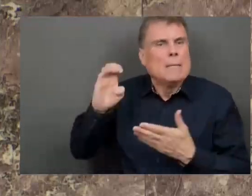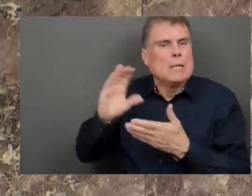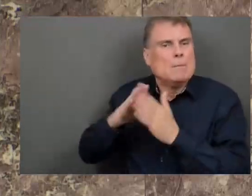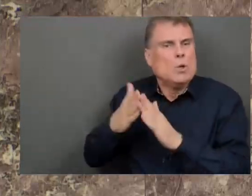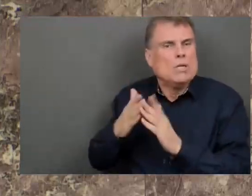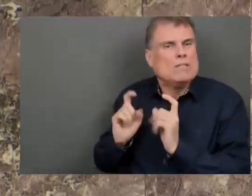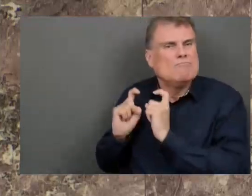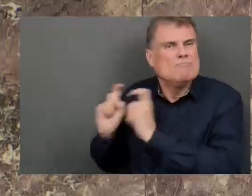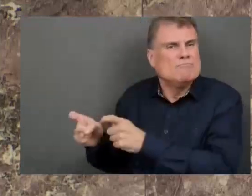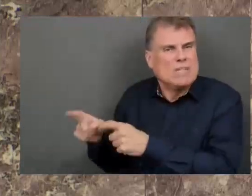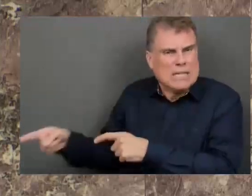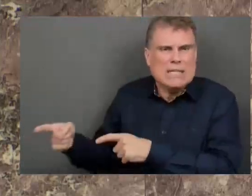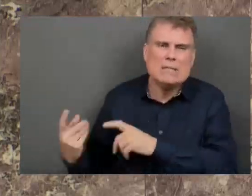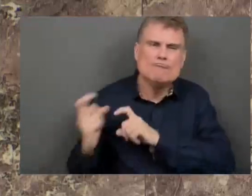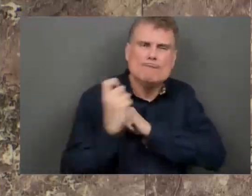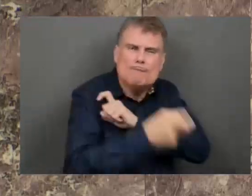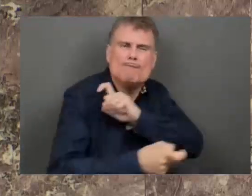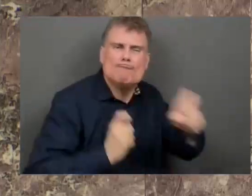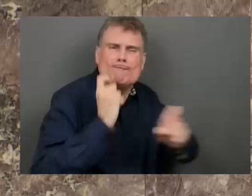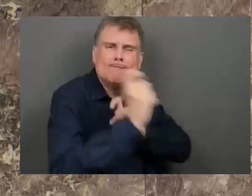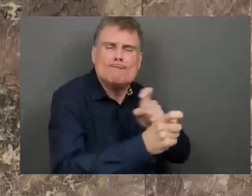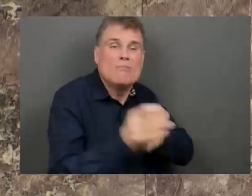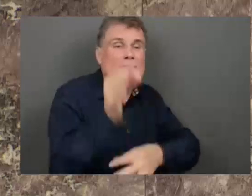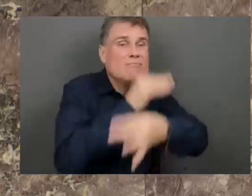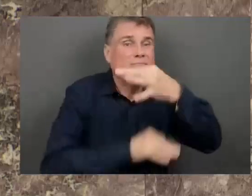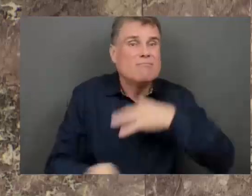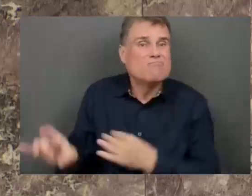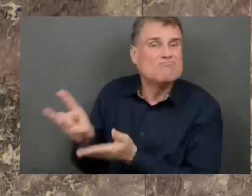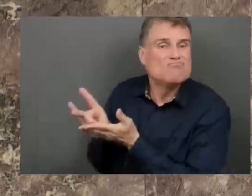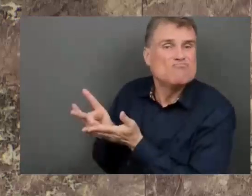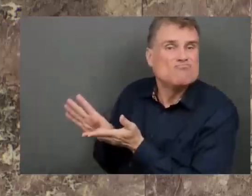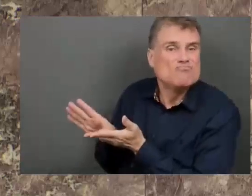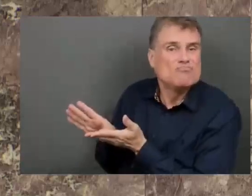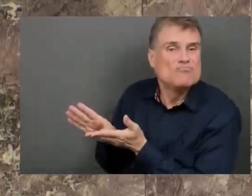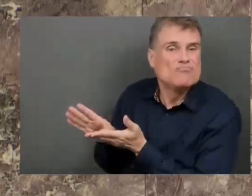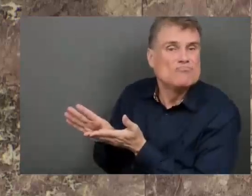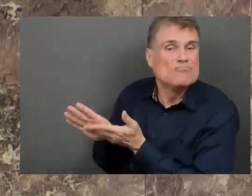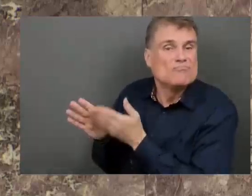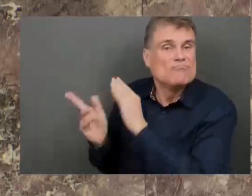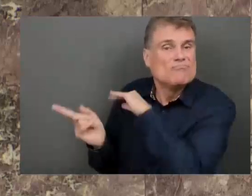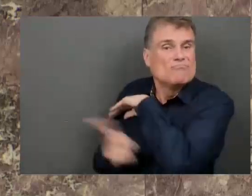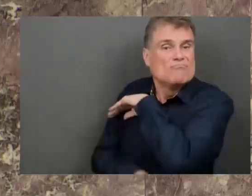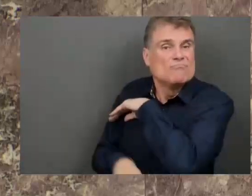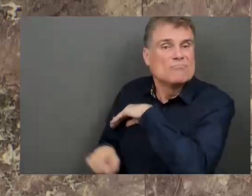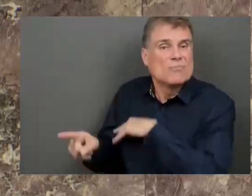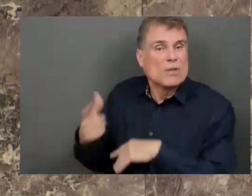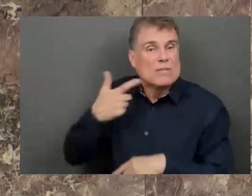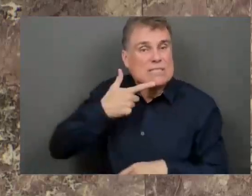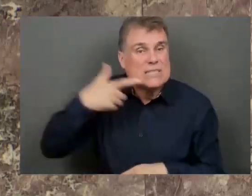system that punishes struggling seniors and abandoning them completely?